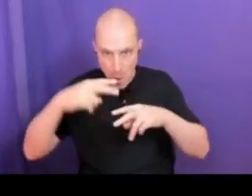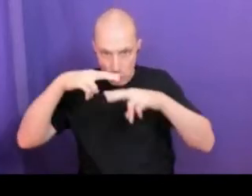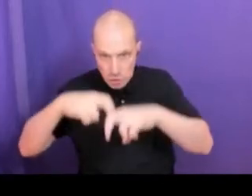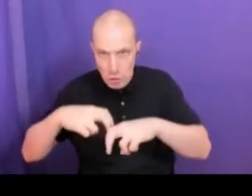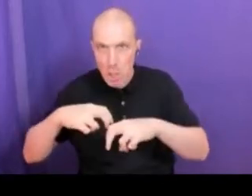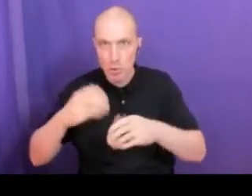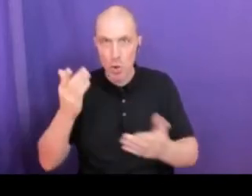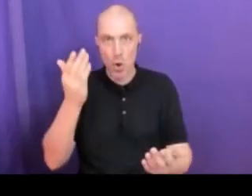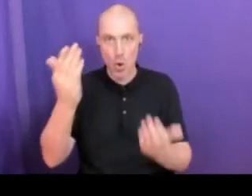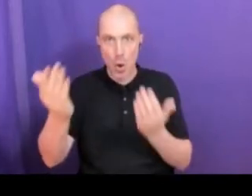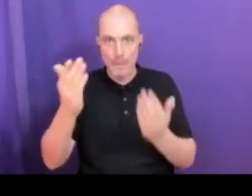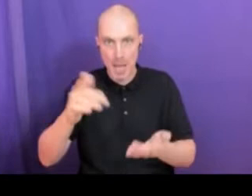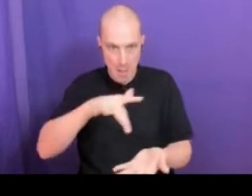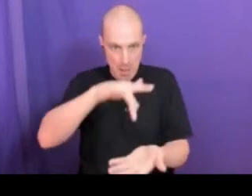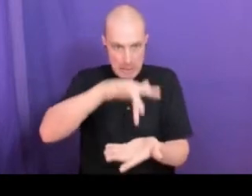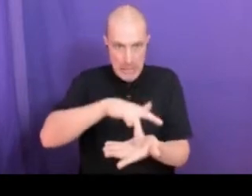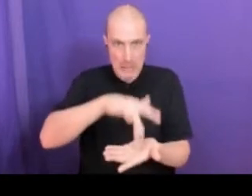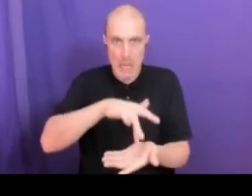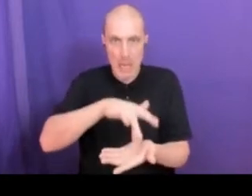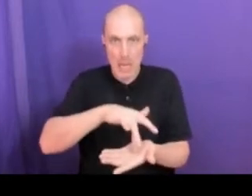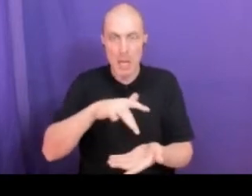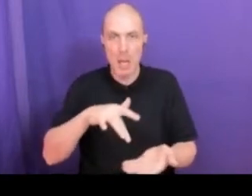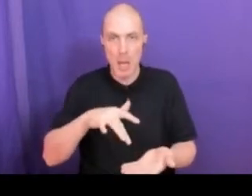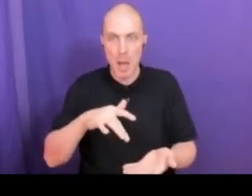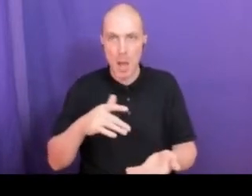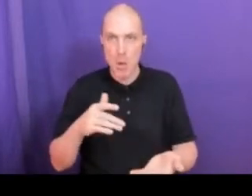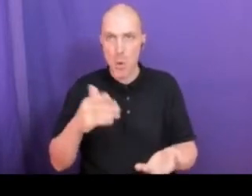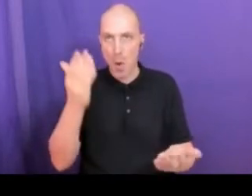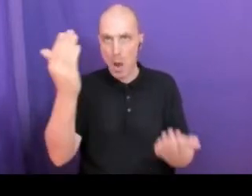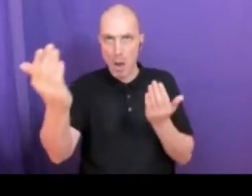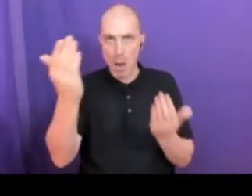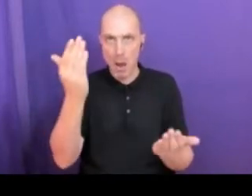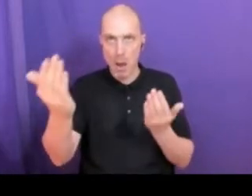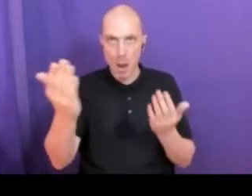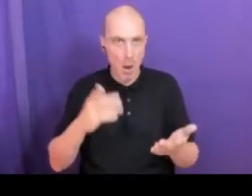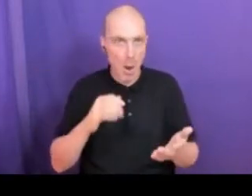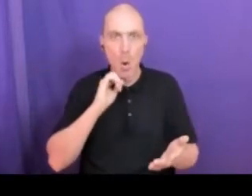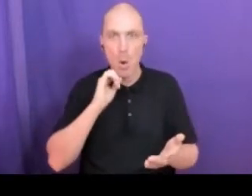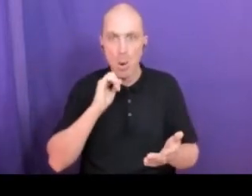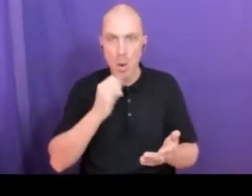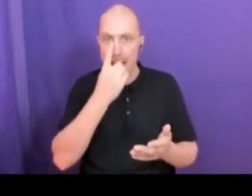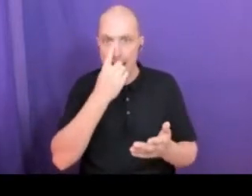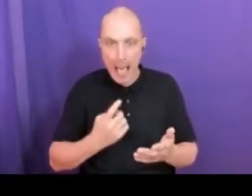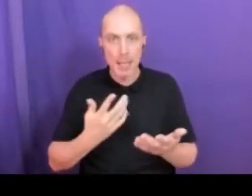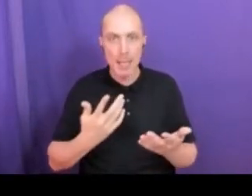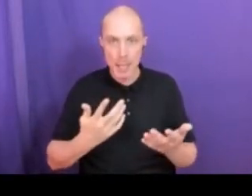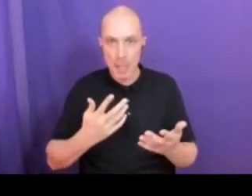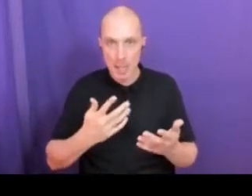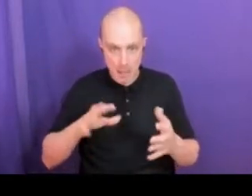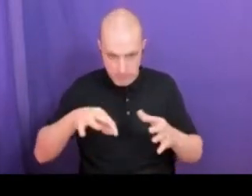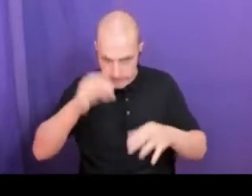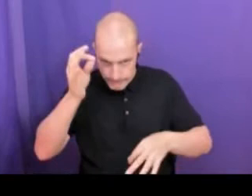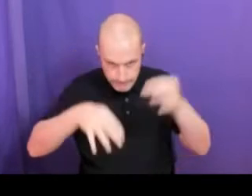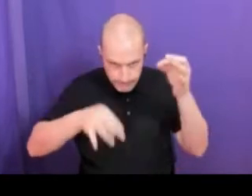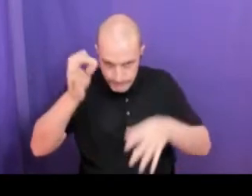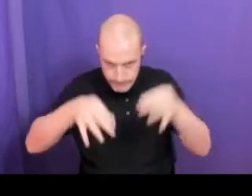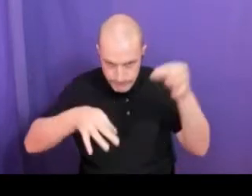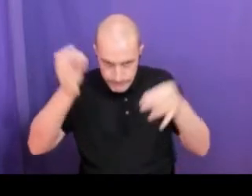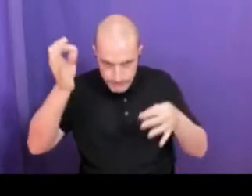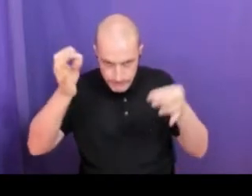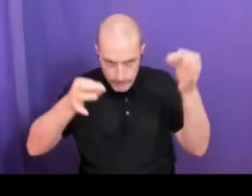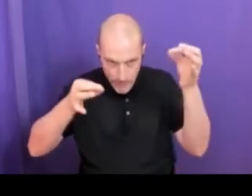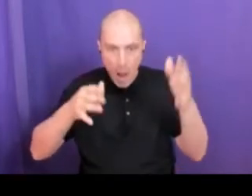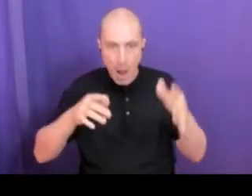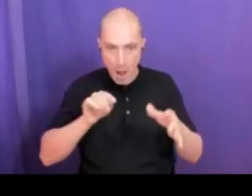those different grouping variables that we've collected, and we can get some really nice, very detailed, very robust, up-to-date